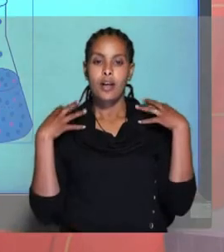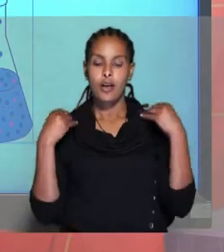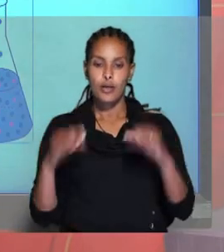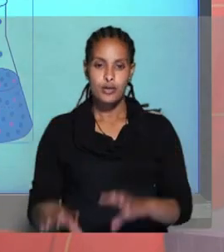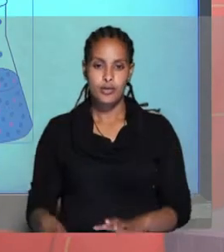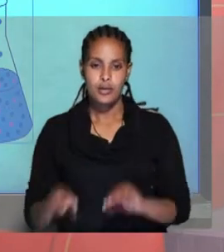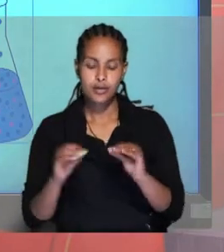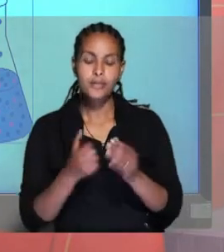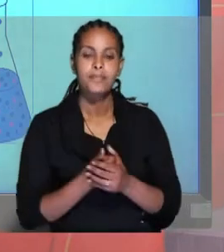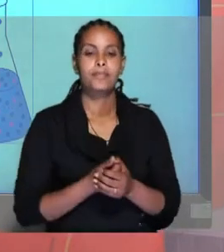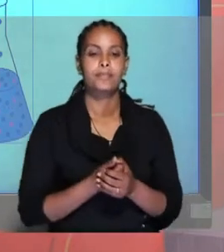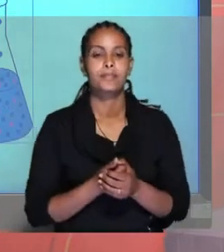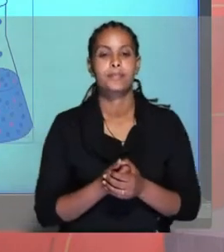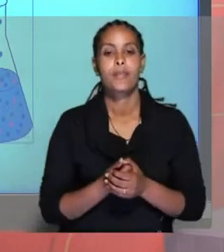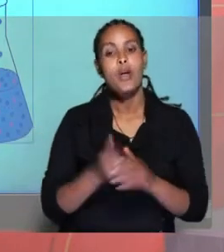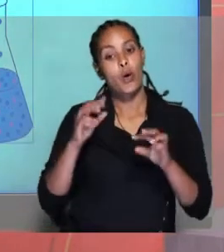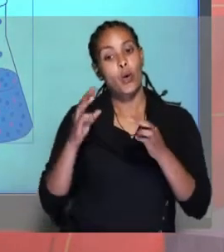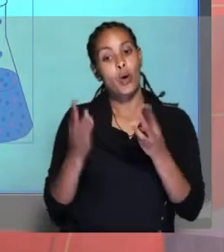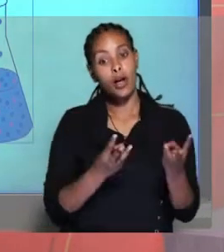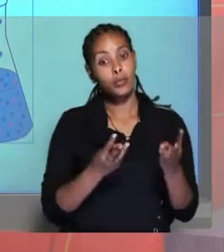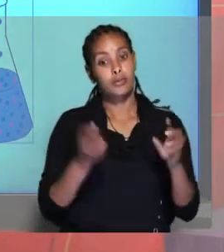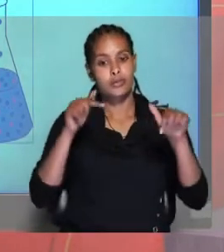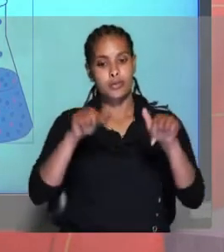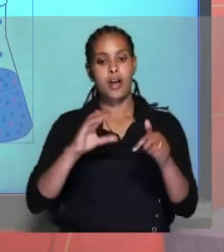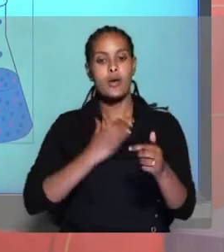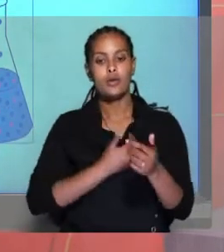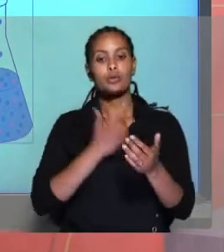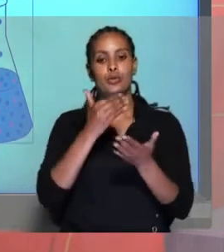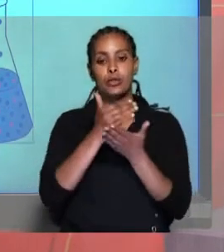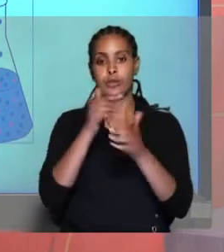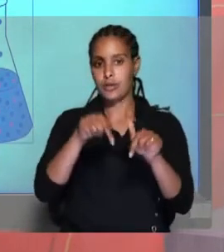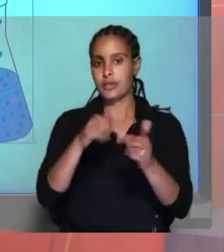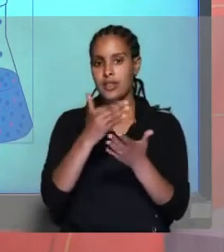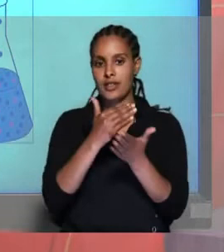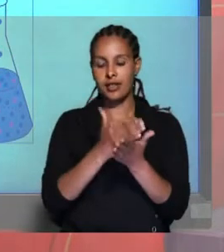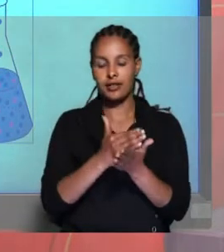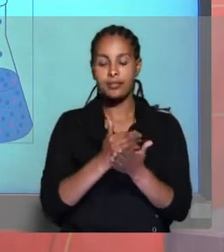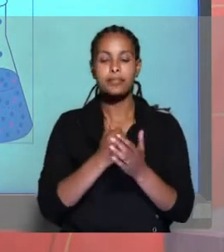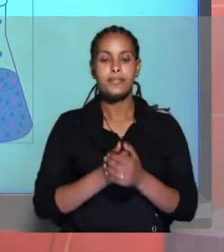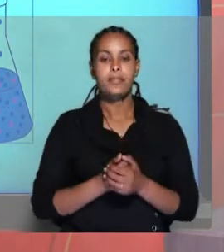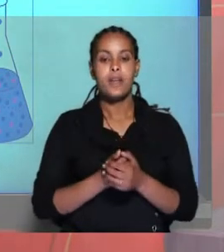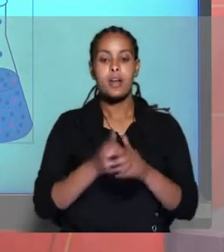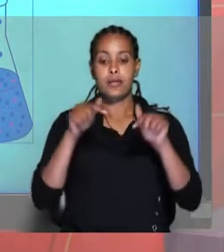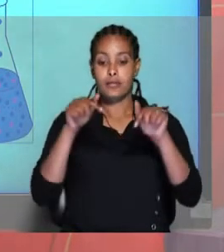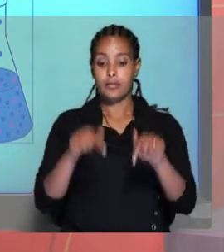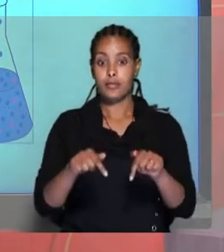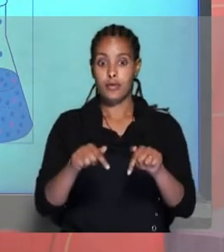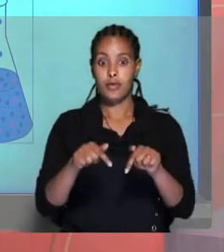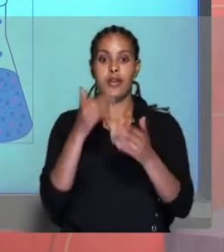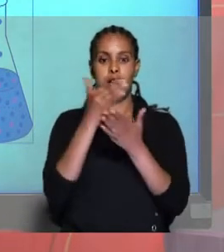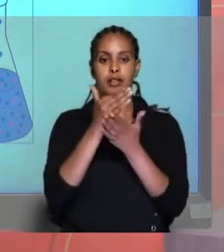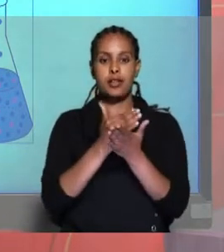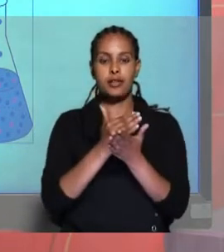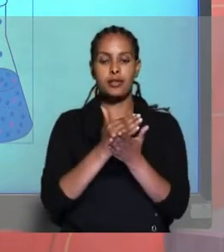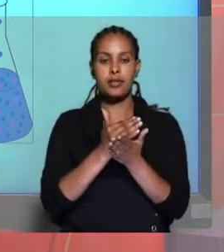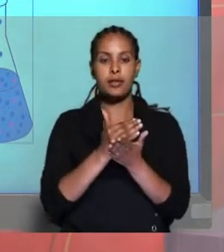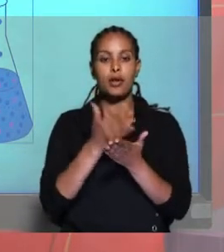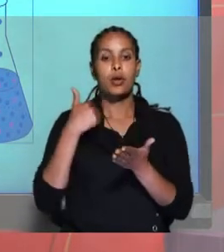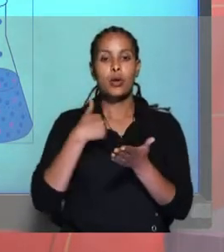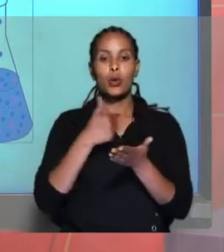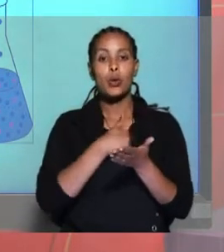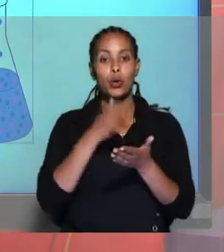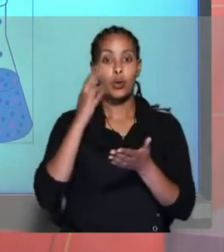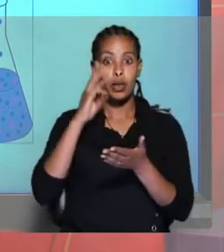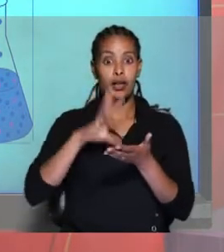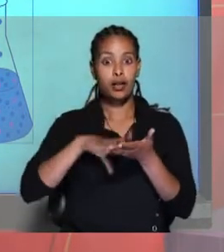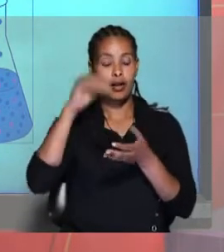Hello students, welcome to our today's lesson. In our today's lesson, we